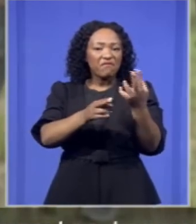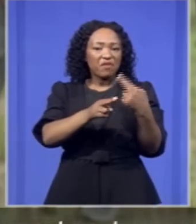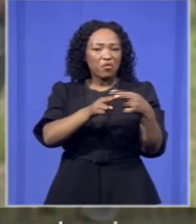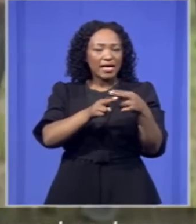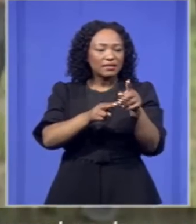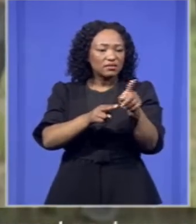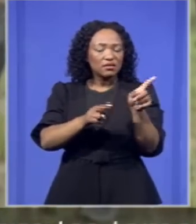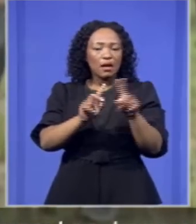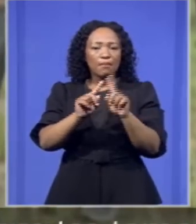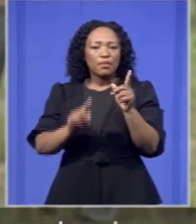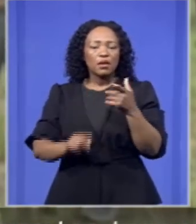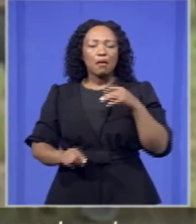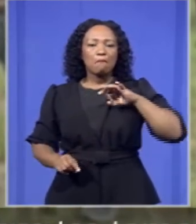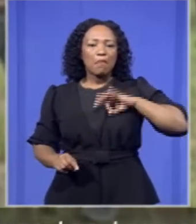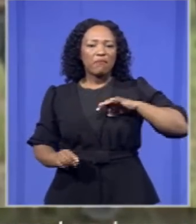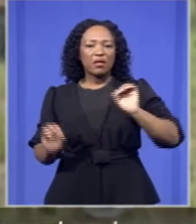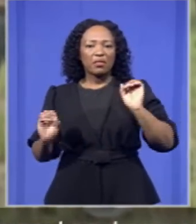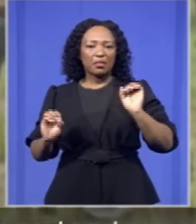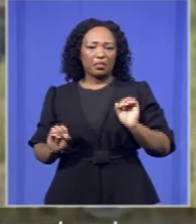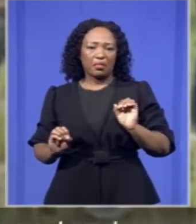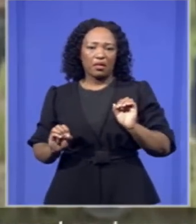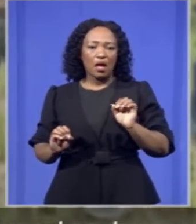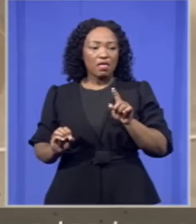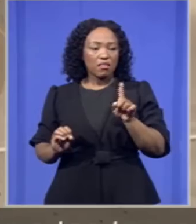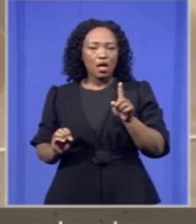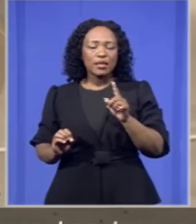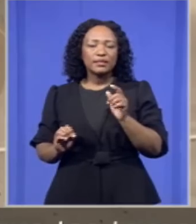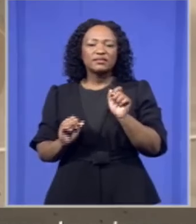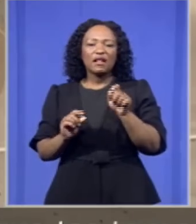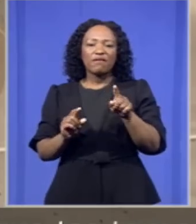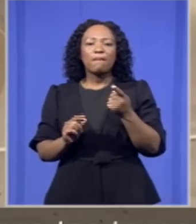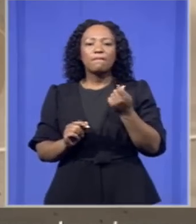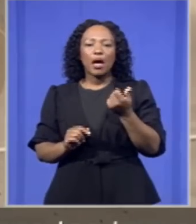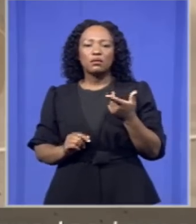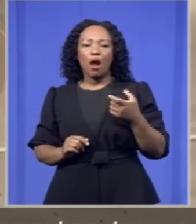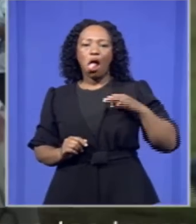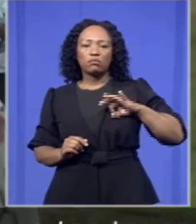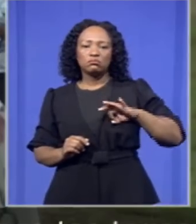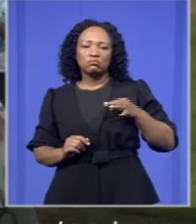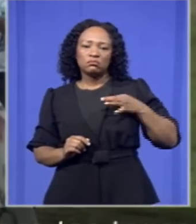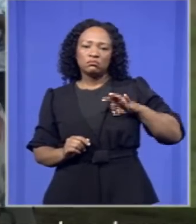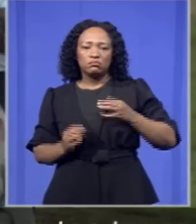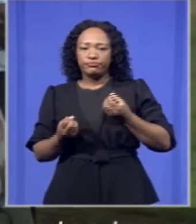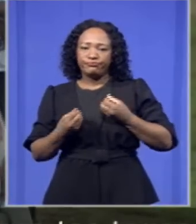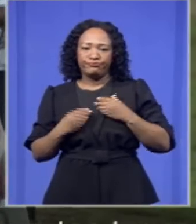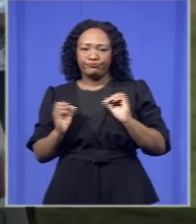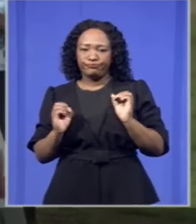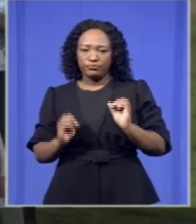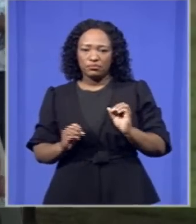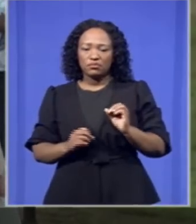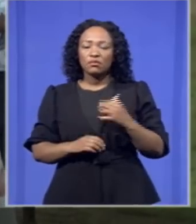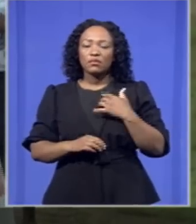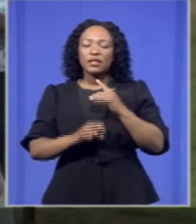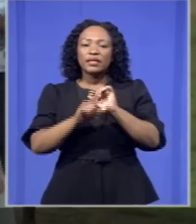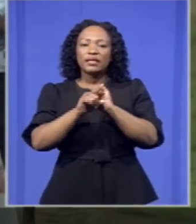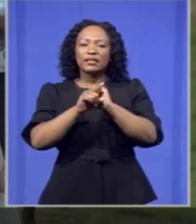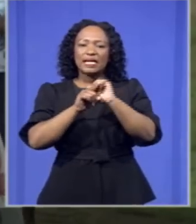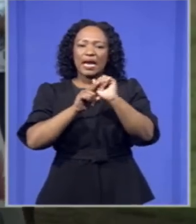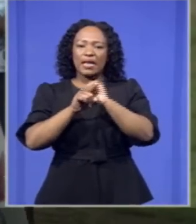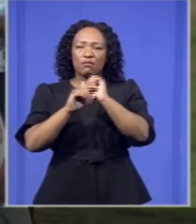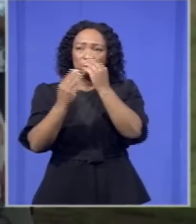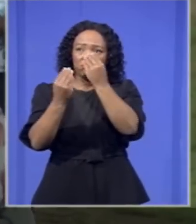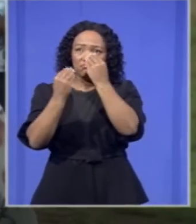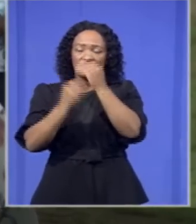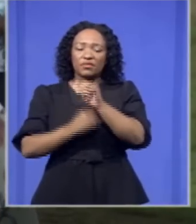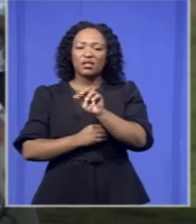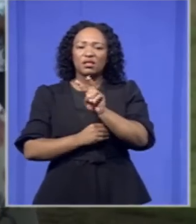tsona e ne di tsa bona ba di kenya mo diphokothong tsa bona. Ke kreile training ka 2015